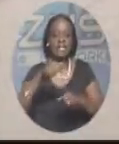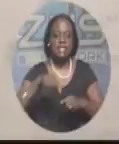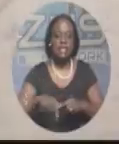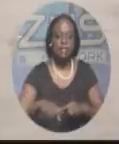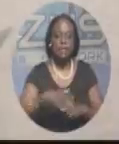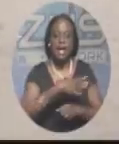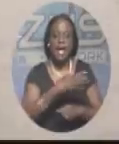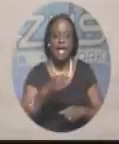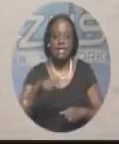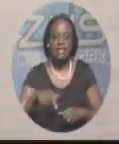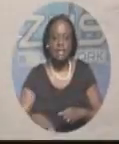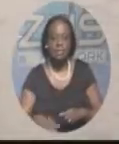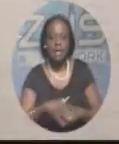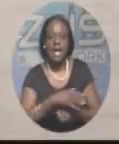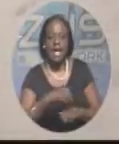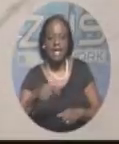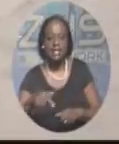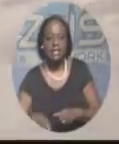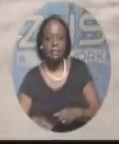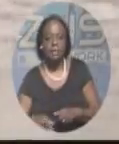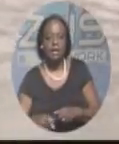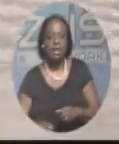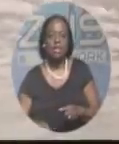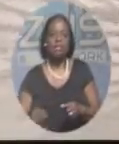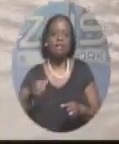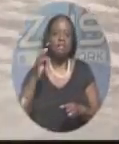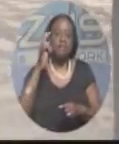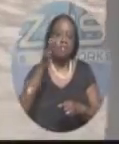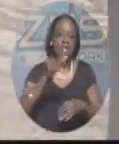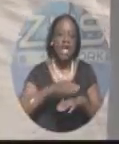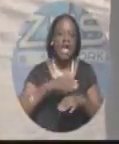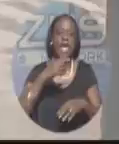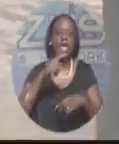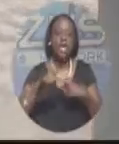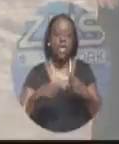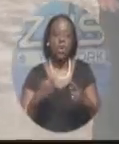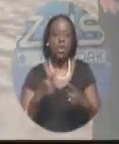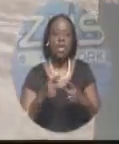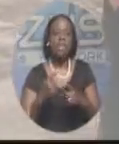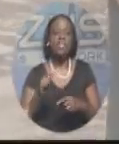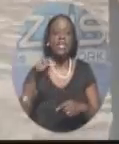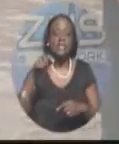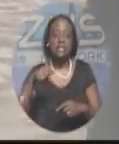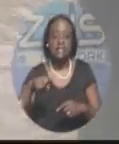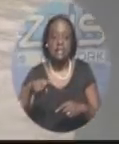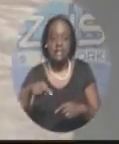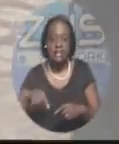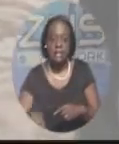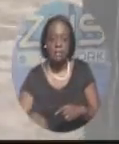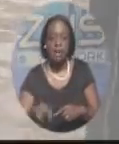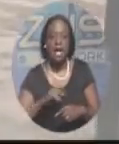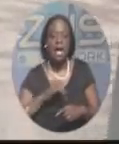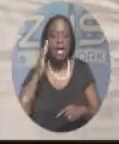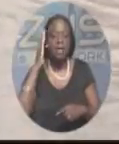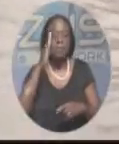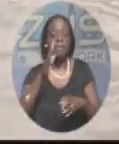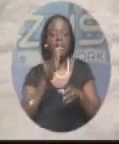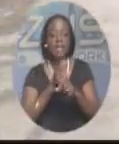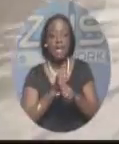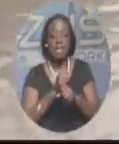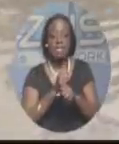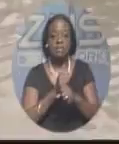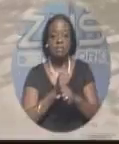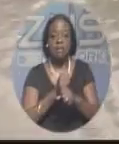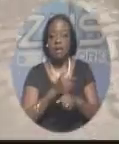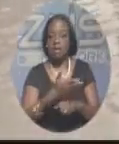boots, the further I go, the deeper it actually gets, letting you know this is impossible right now to vehicular traffic. And of course, these neighbors